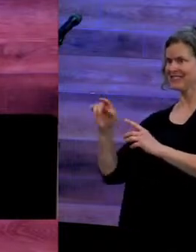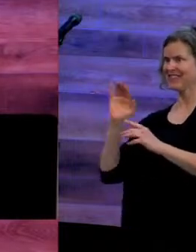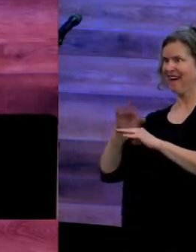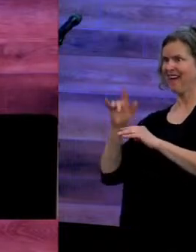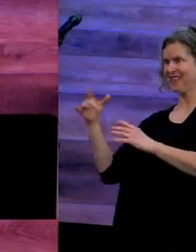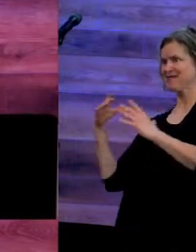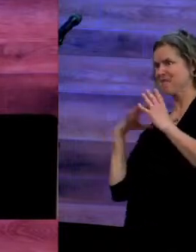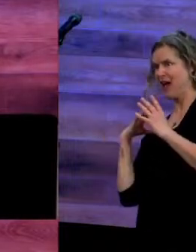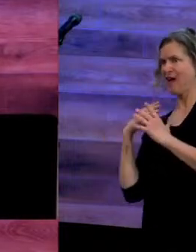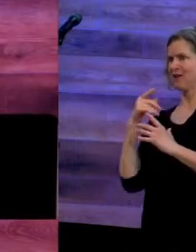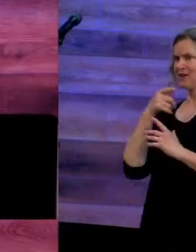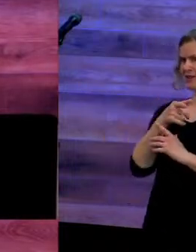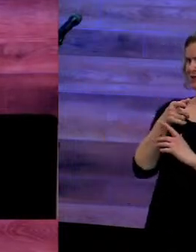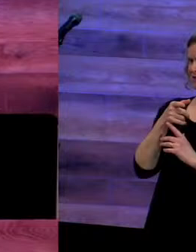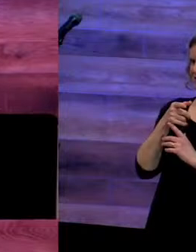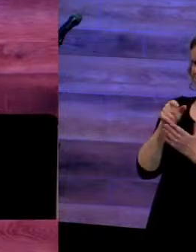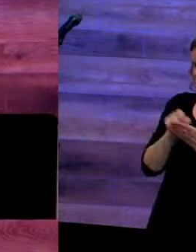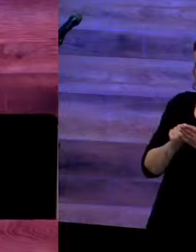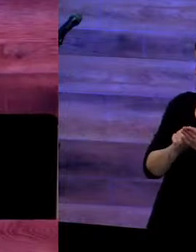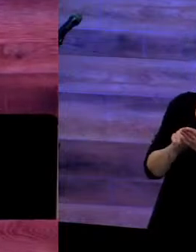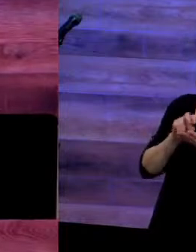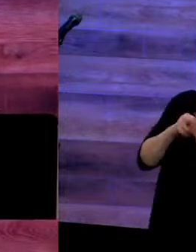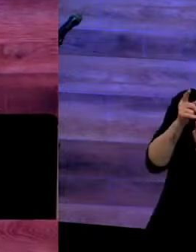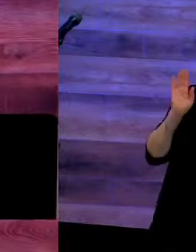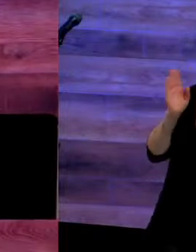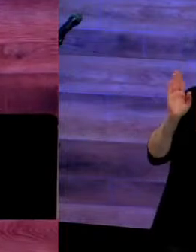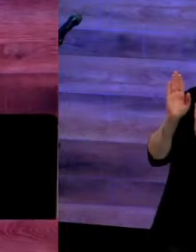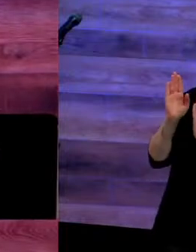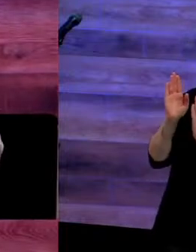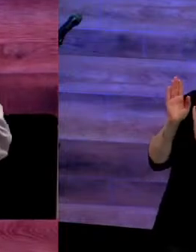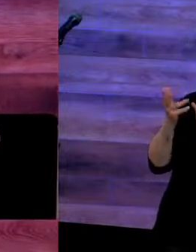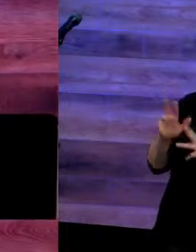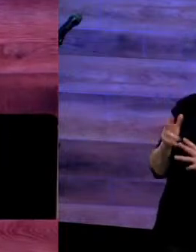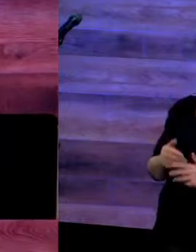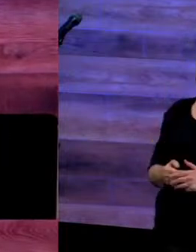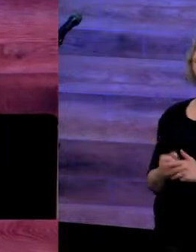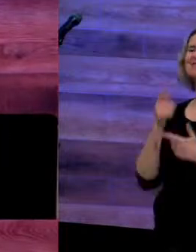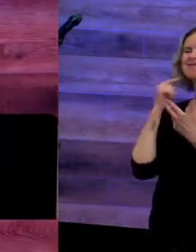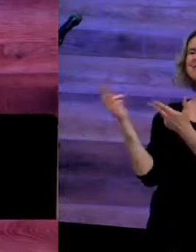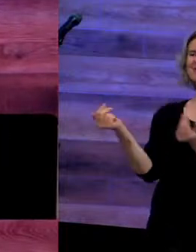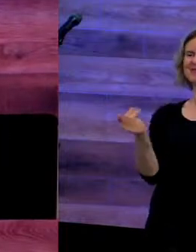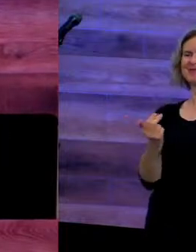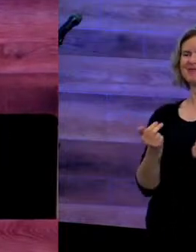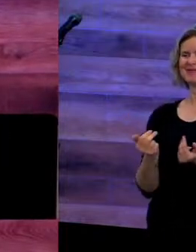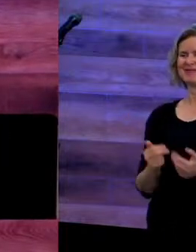gone. So those are there if you want them. Let me pray for us, and we'll get started this morning.